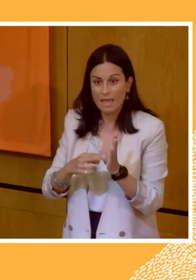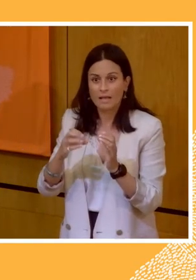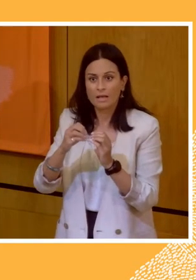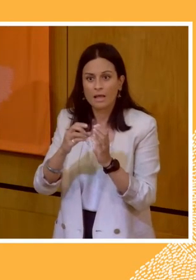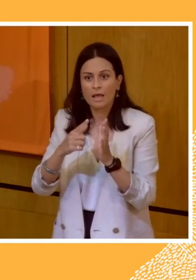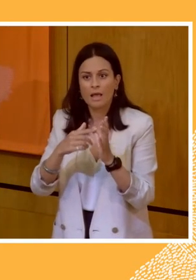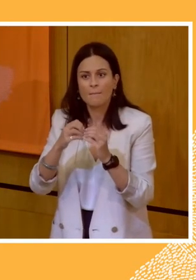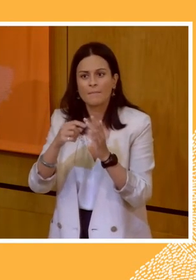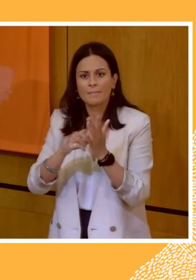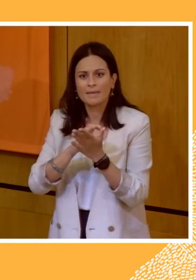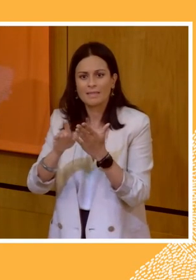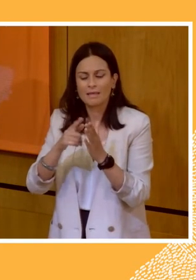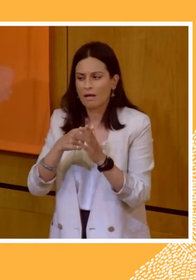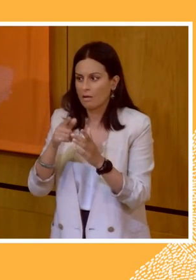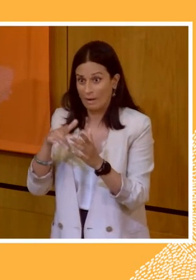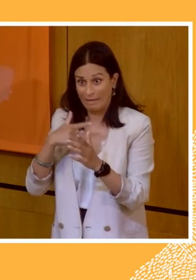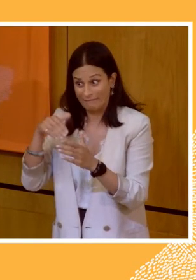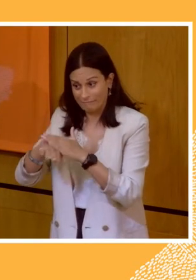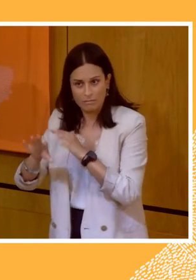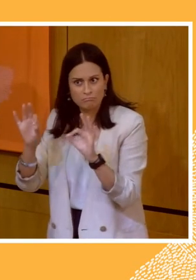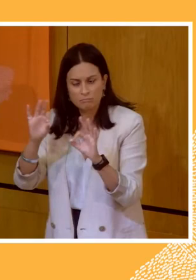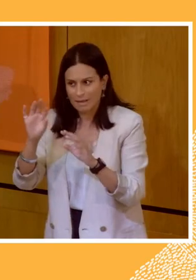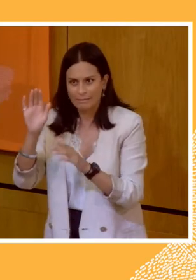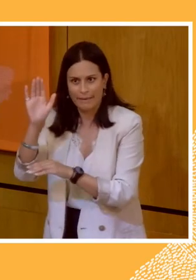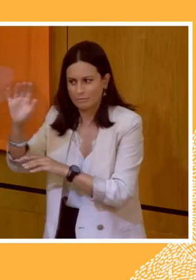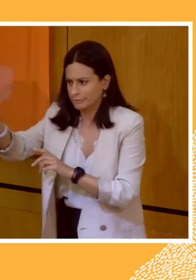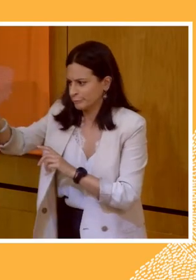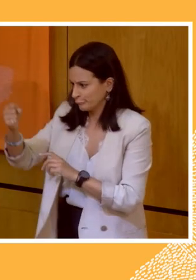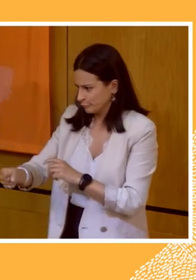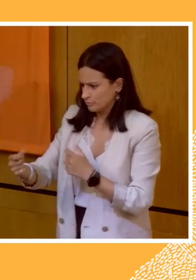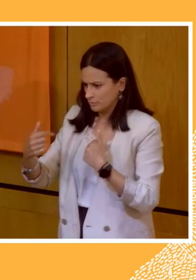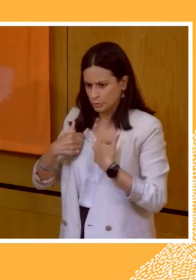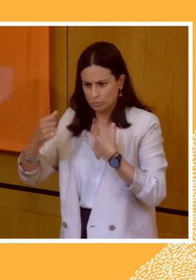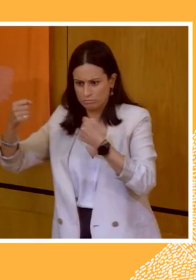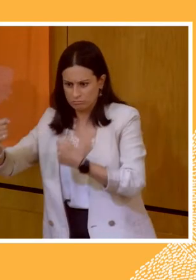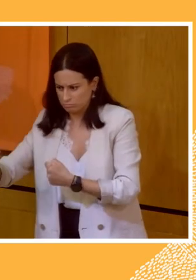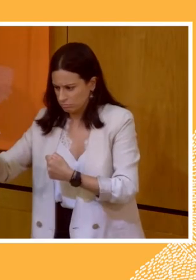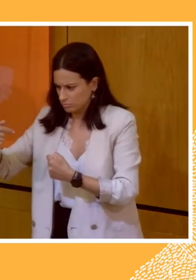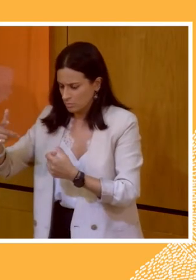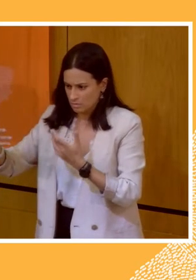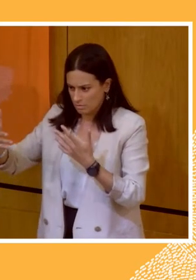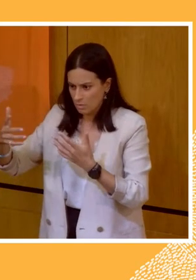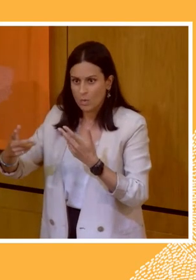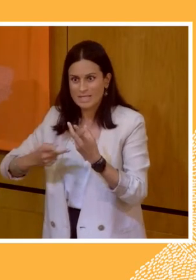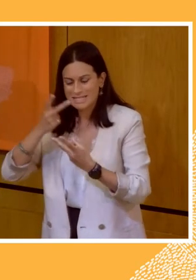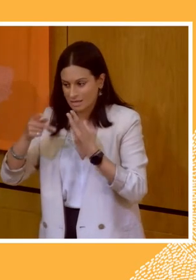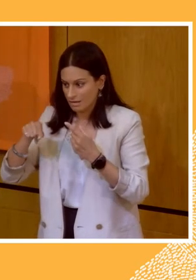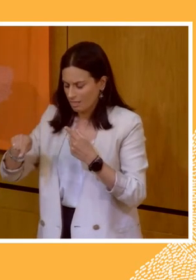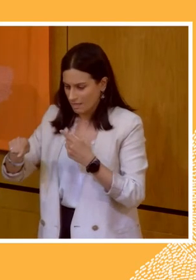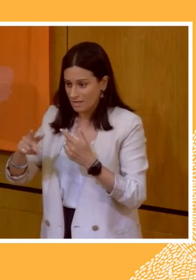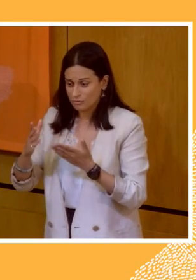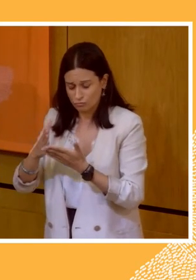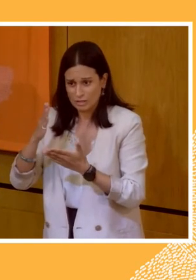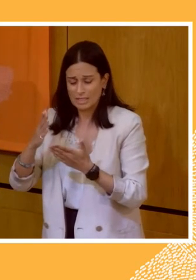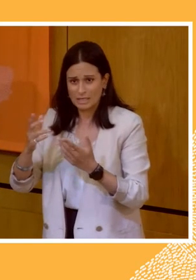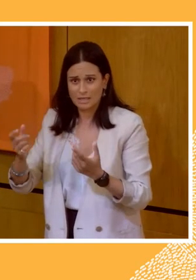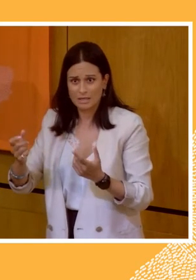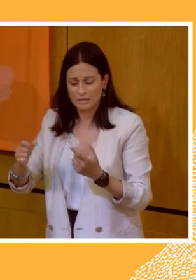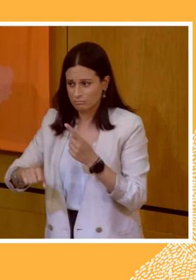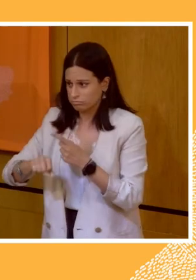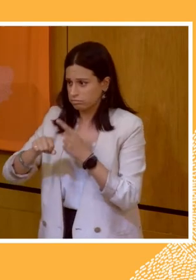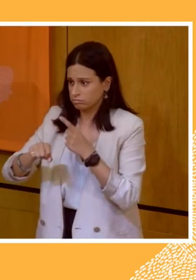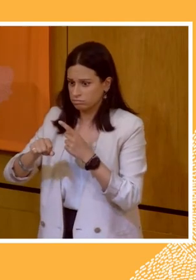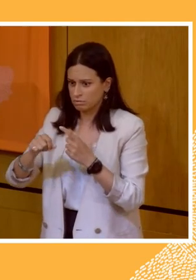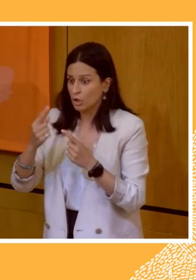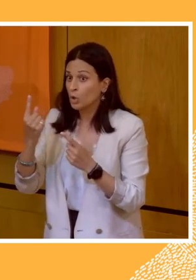there recording it. And I think that speaks a lot to, I think, what is both so fascinating and powerful with the act of recording. And it's